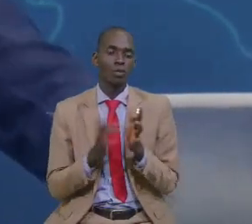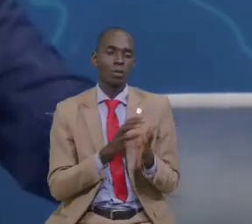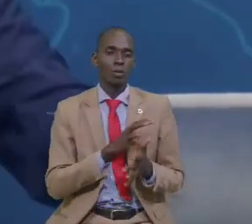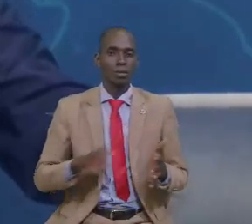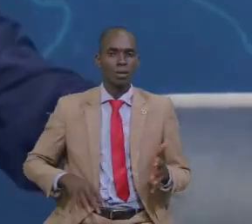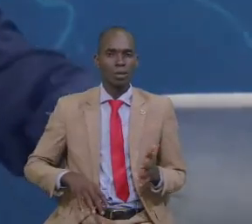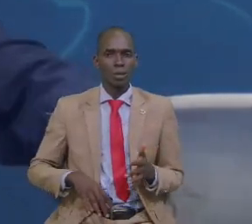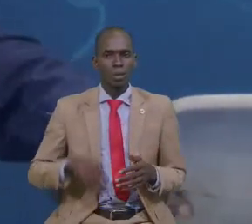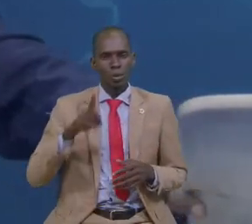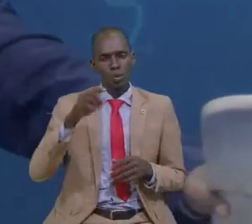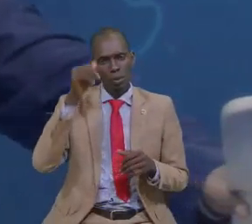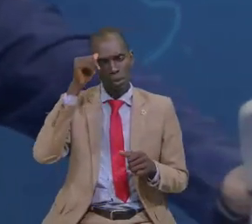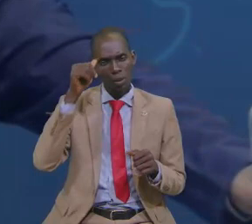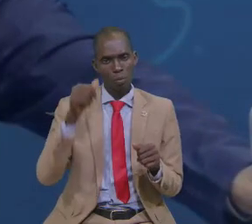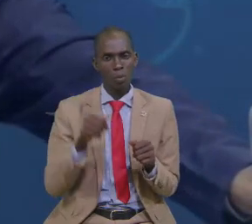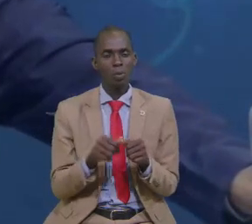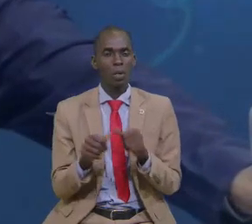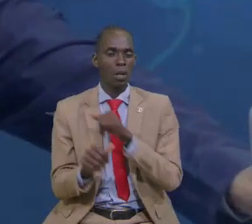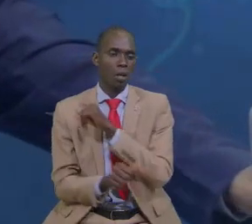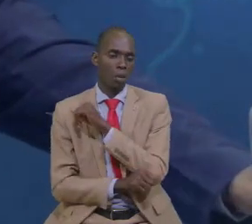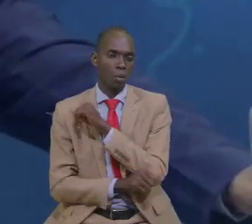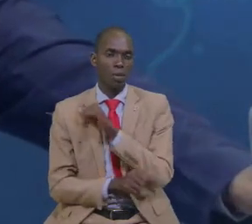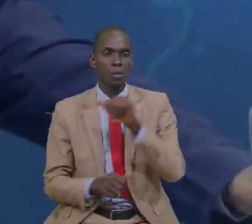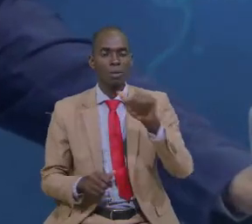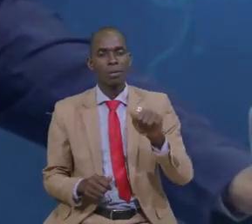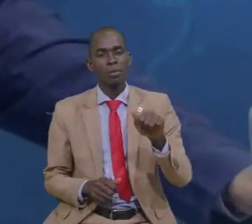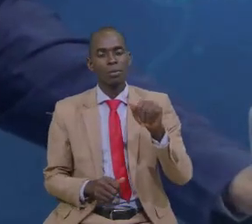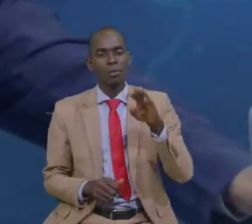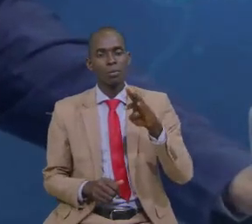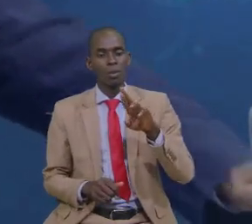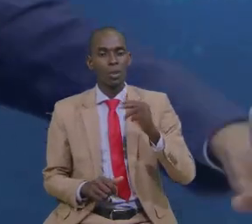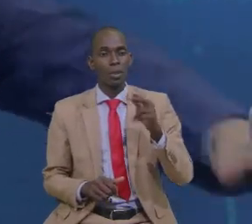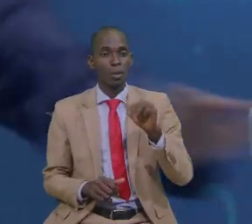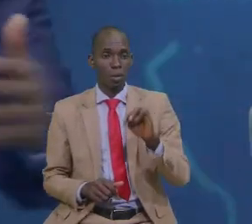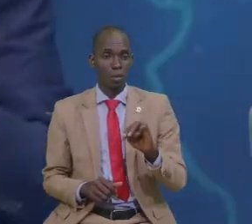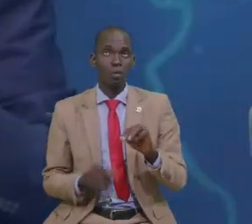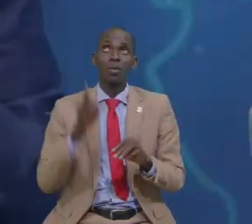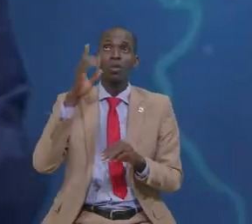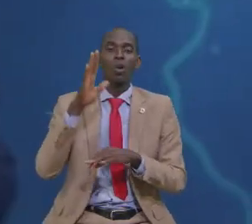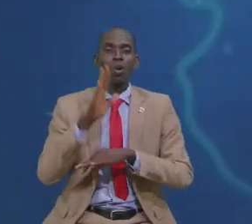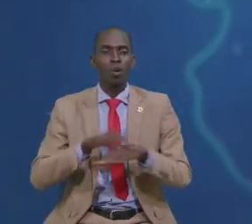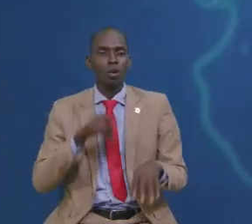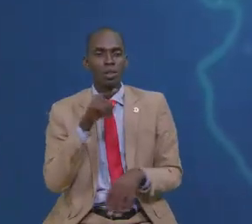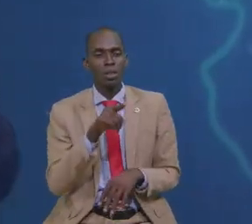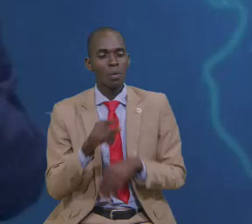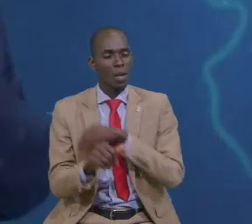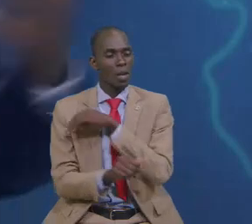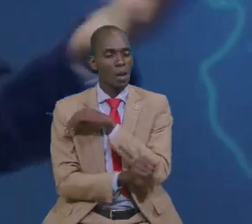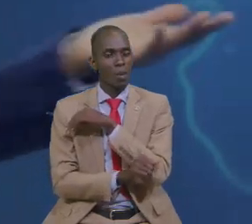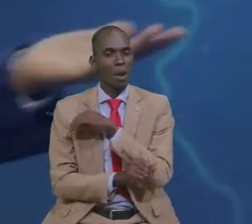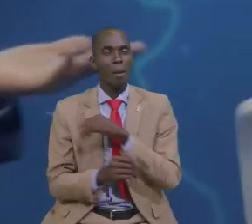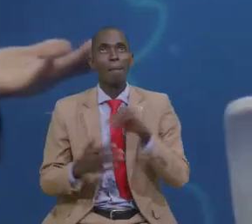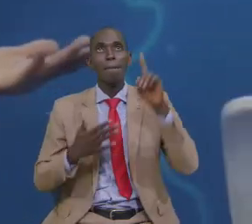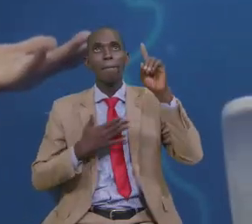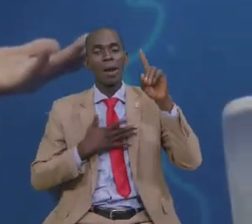um God called him Abraham my French and now that blessing comes upon us